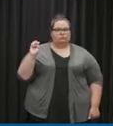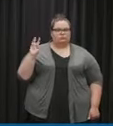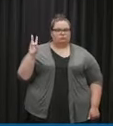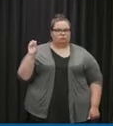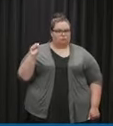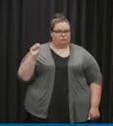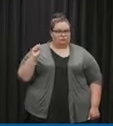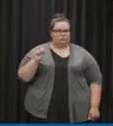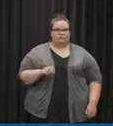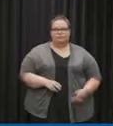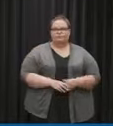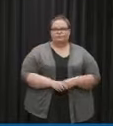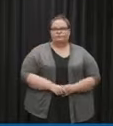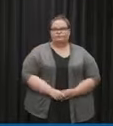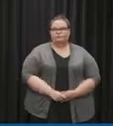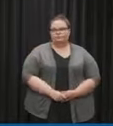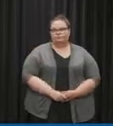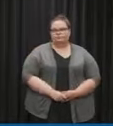please.